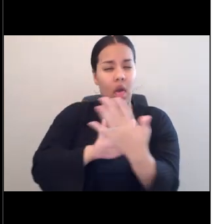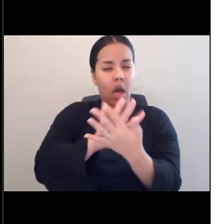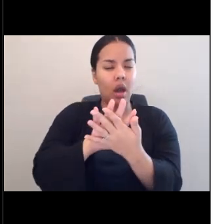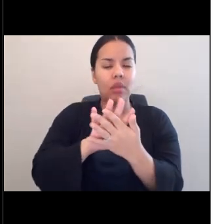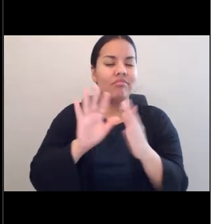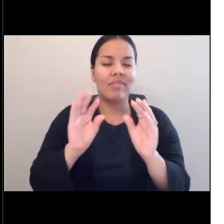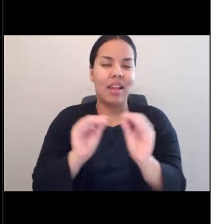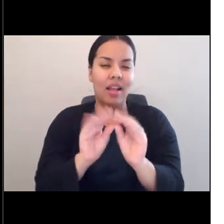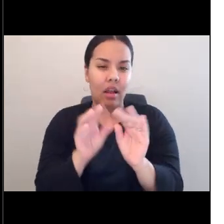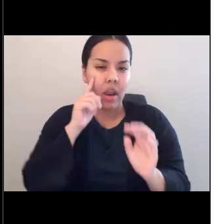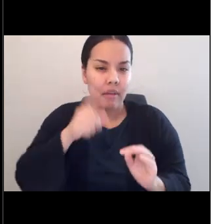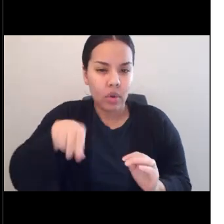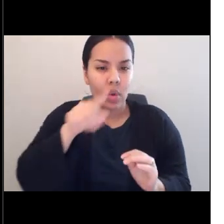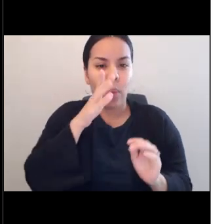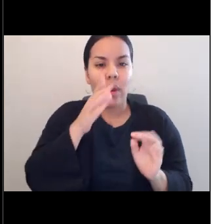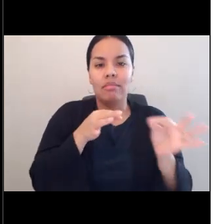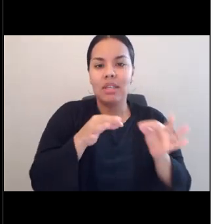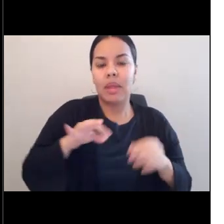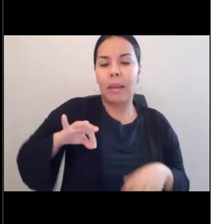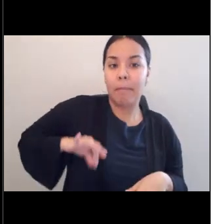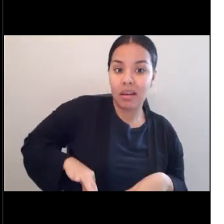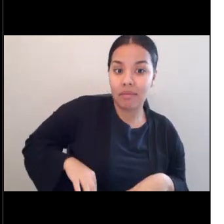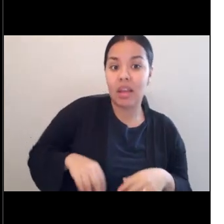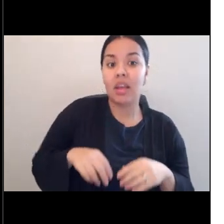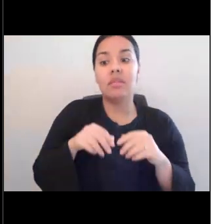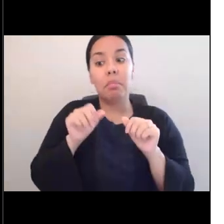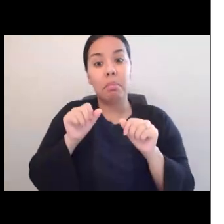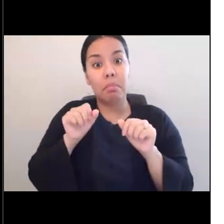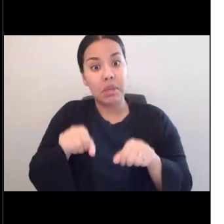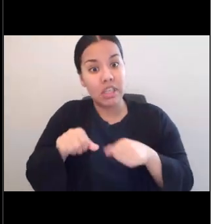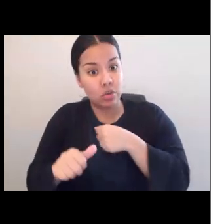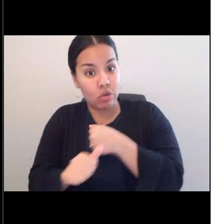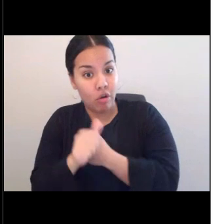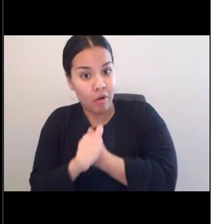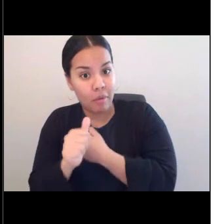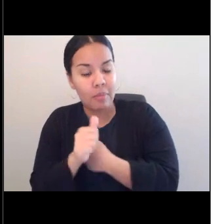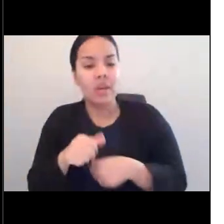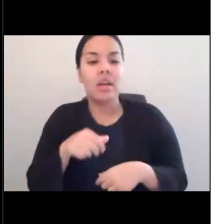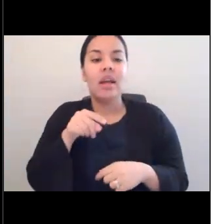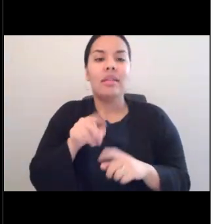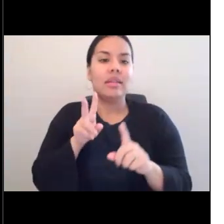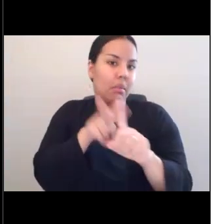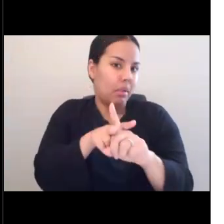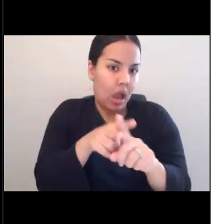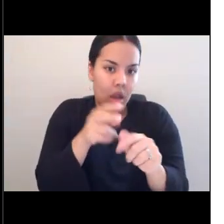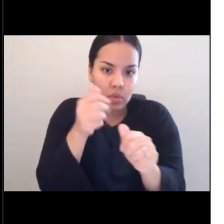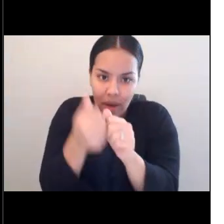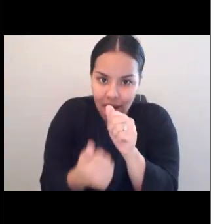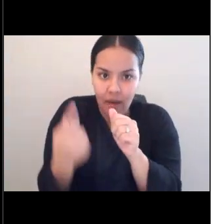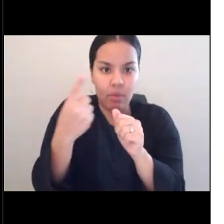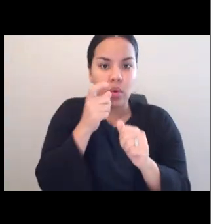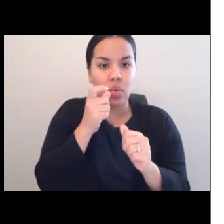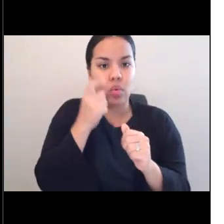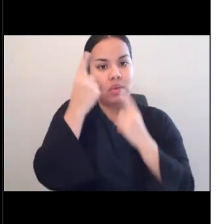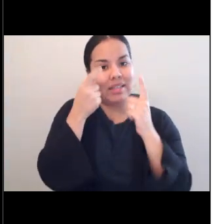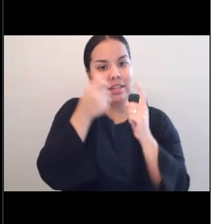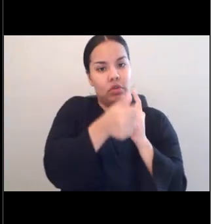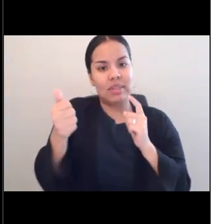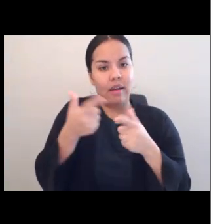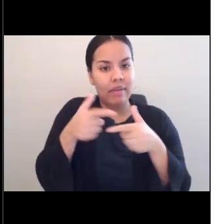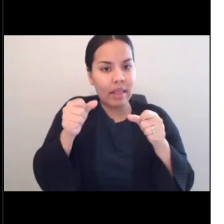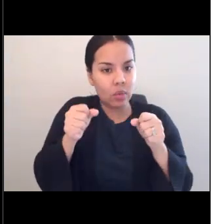some potential benefits and potential pitfalls, and this applies to everyone who considers themselves a linguist, so